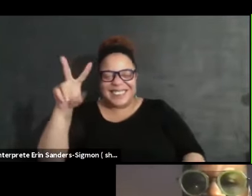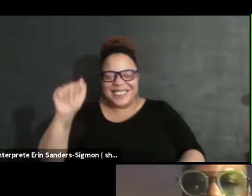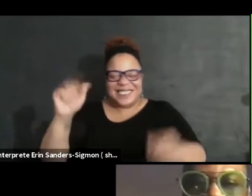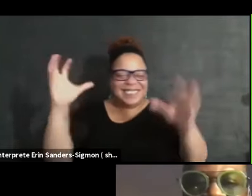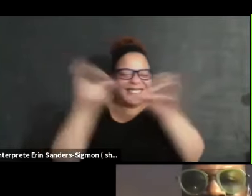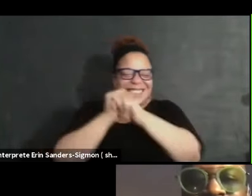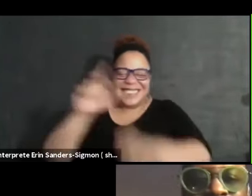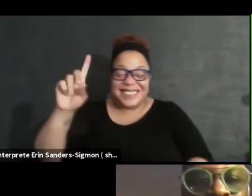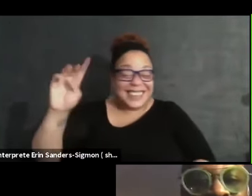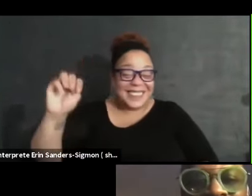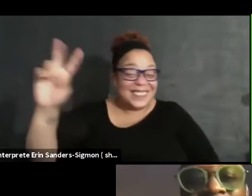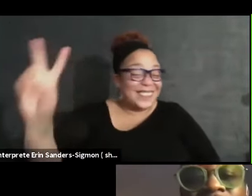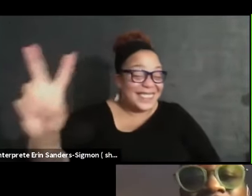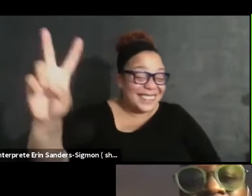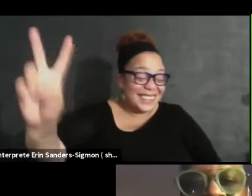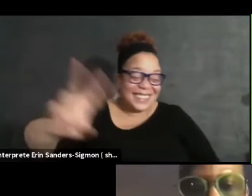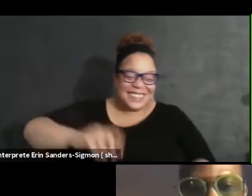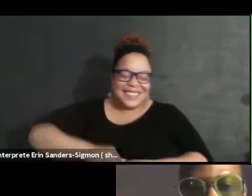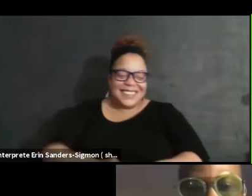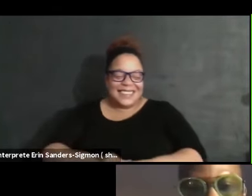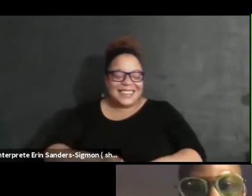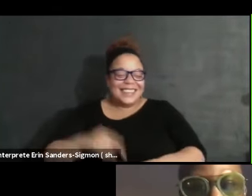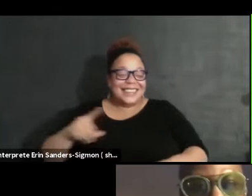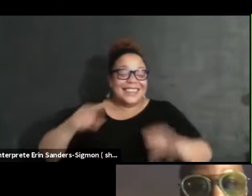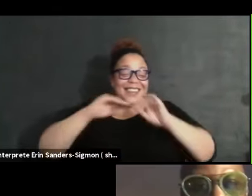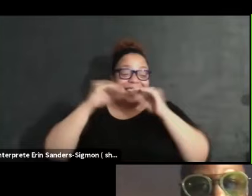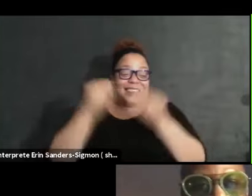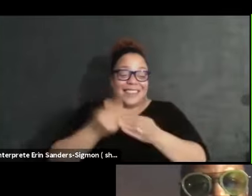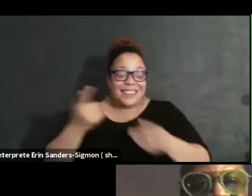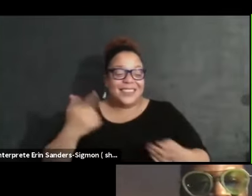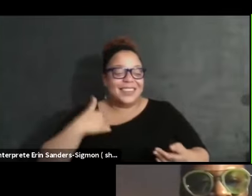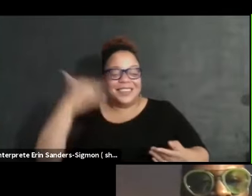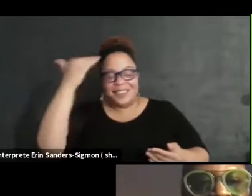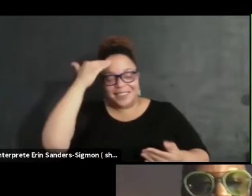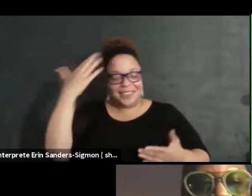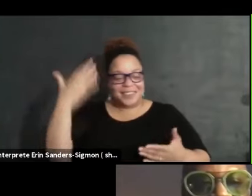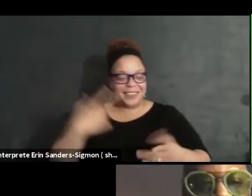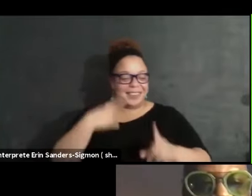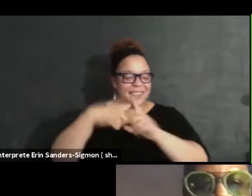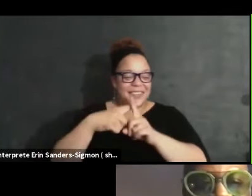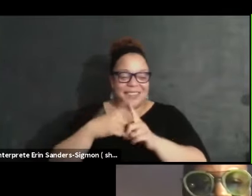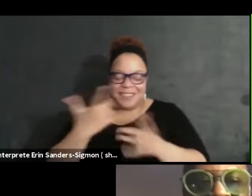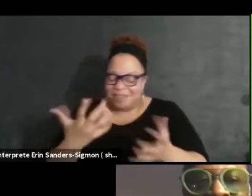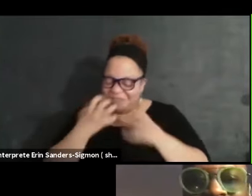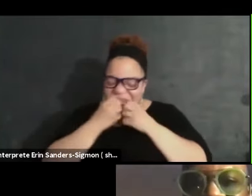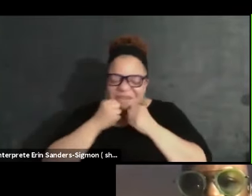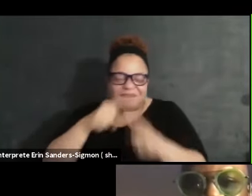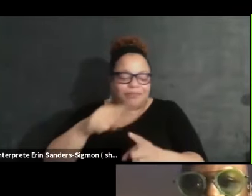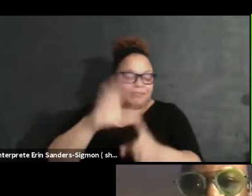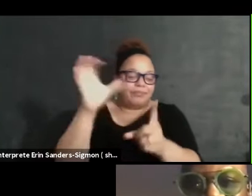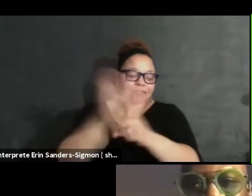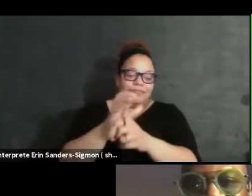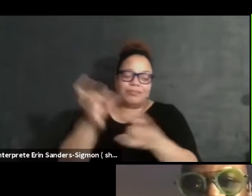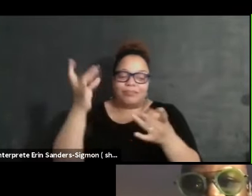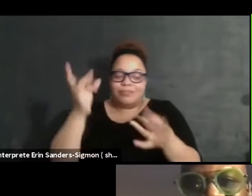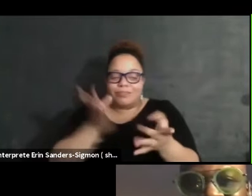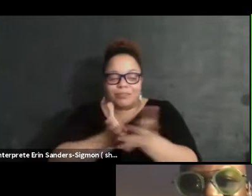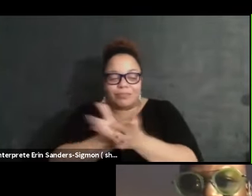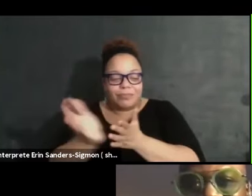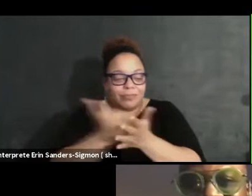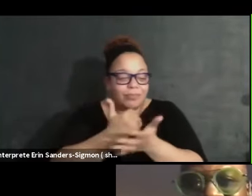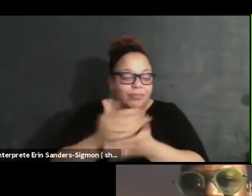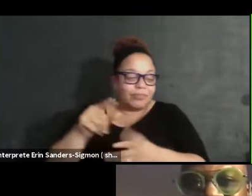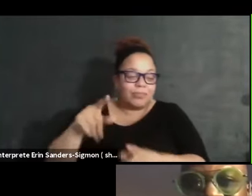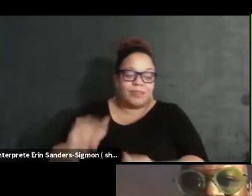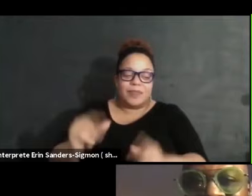an organization that I'm familiar with and love. Y'all, this is Words, Beats, and Life.